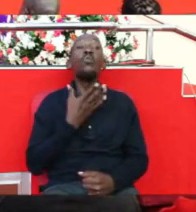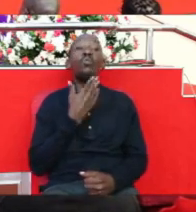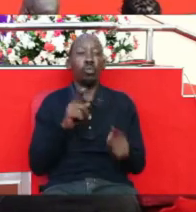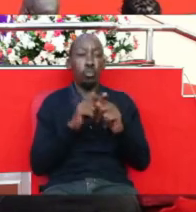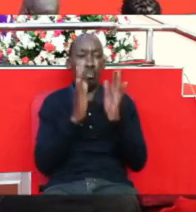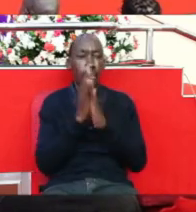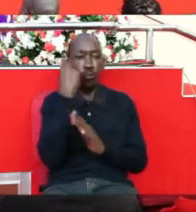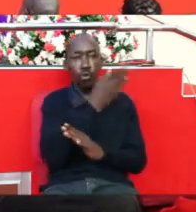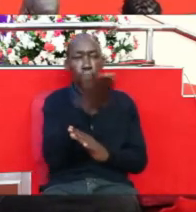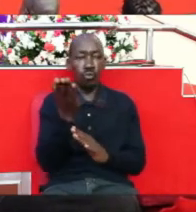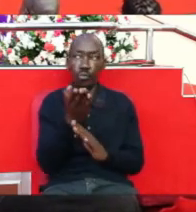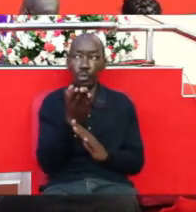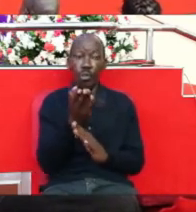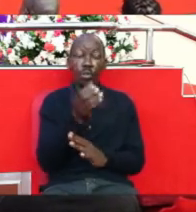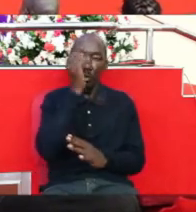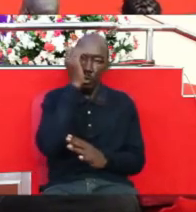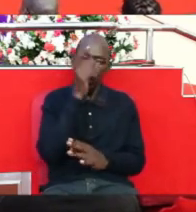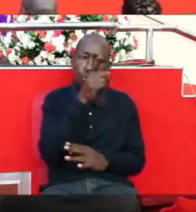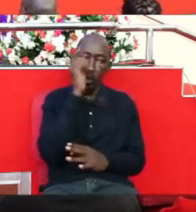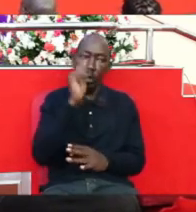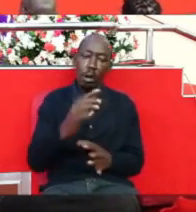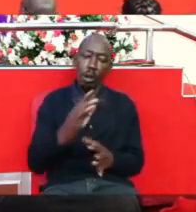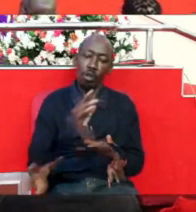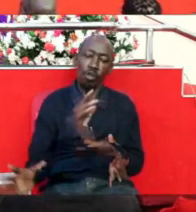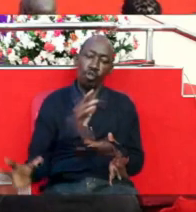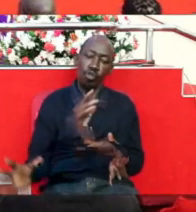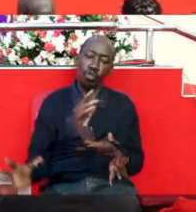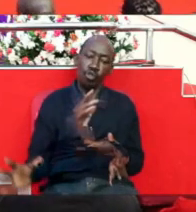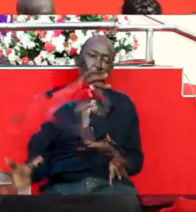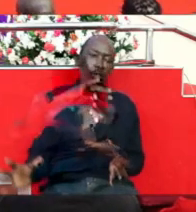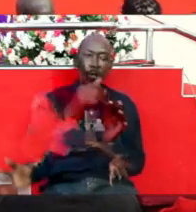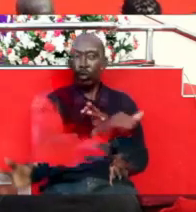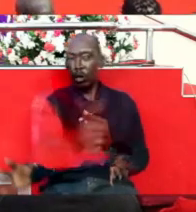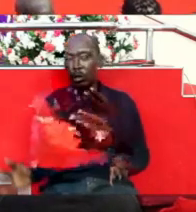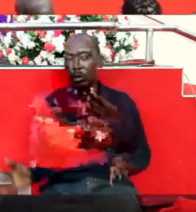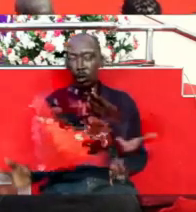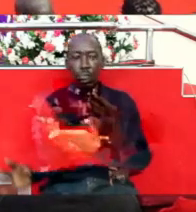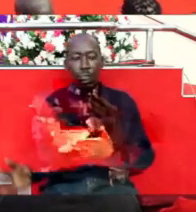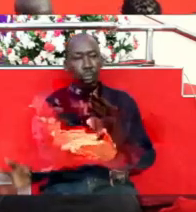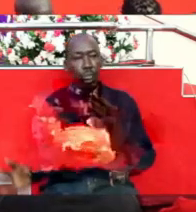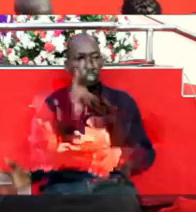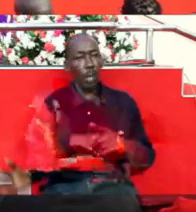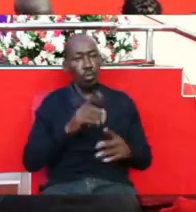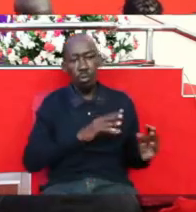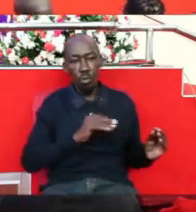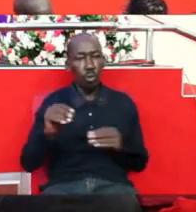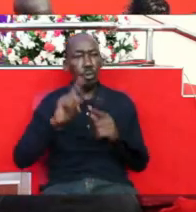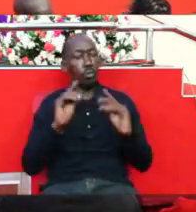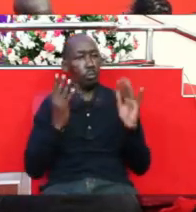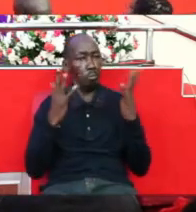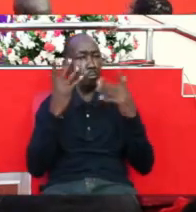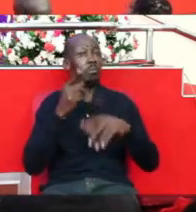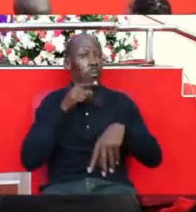for you so that you can join the rest of us, so that as we go into the celebrative